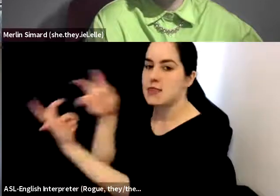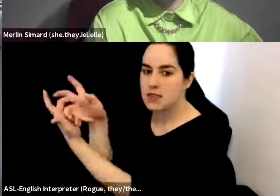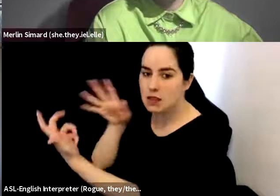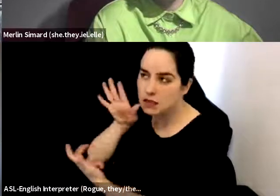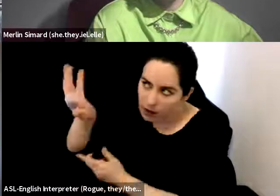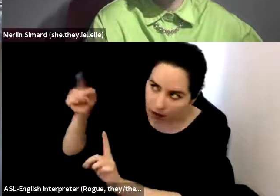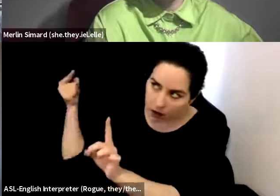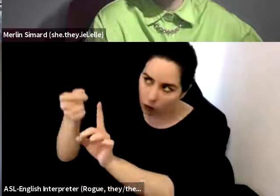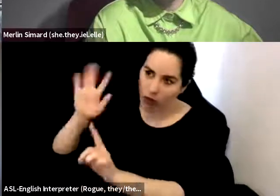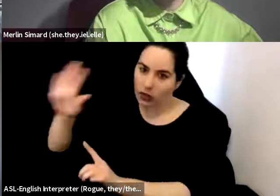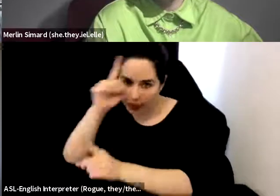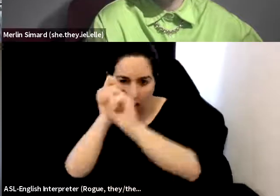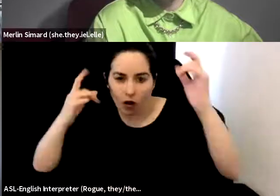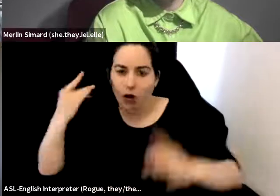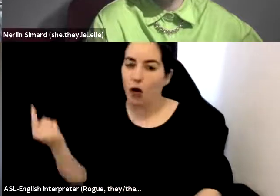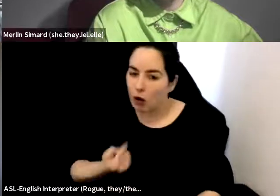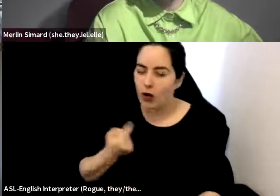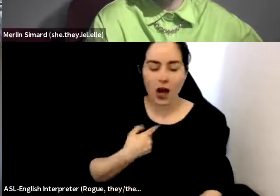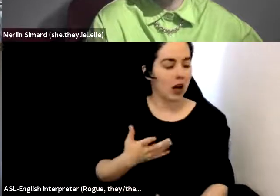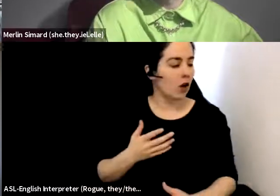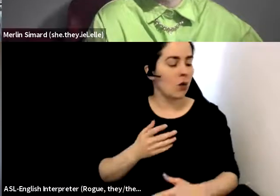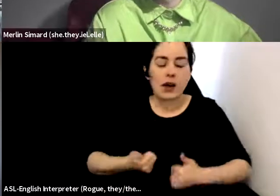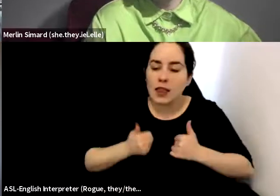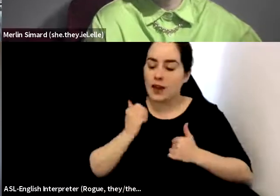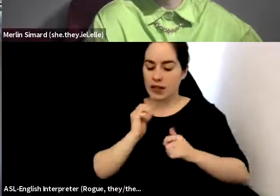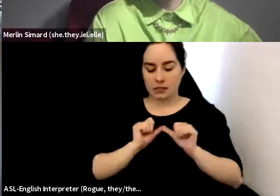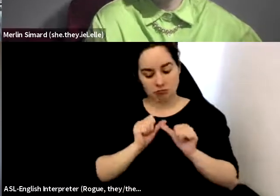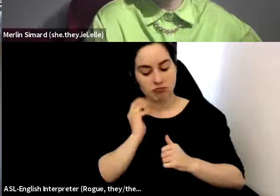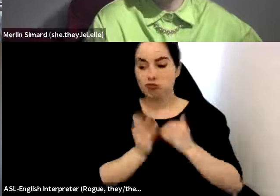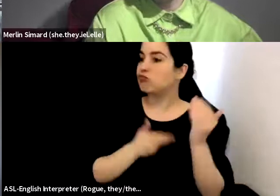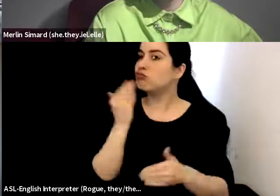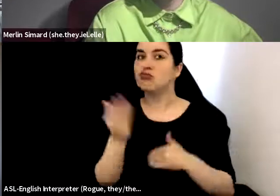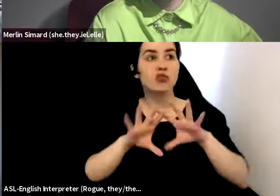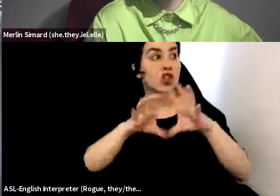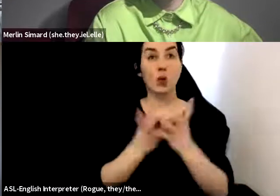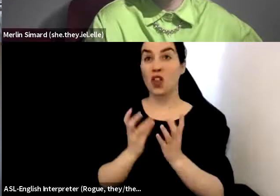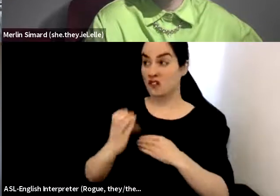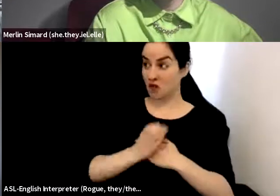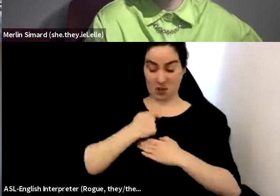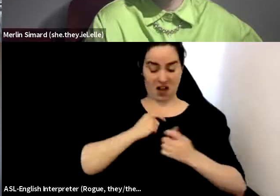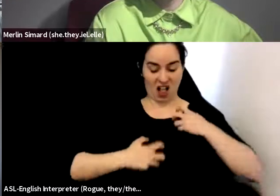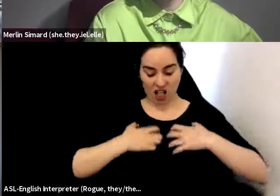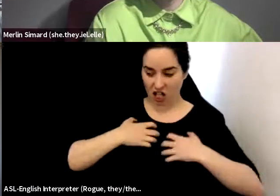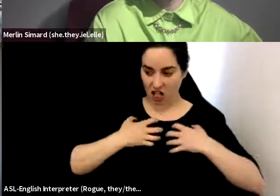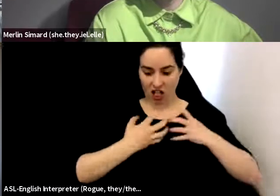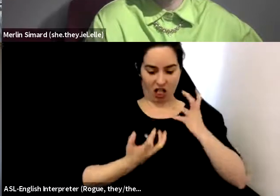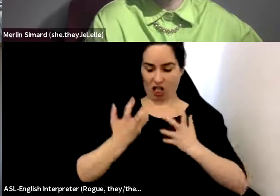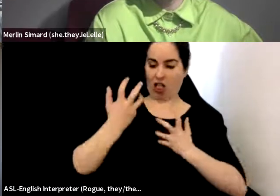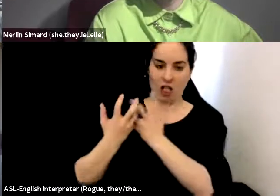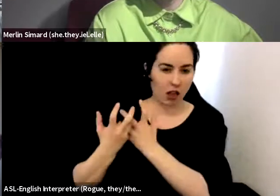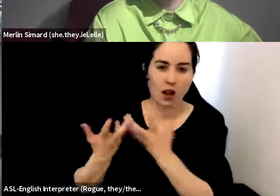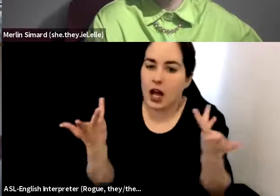I don't want to live that way. I don't want to be in a world that is that way. Mm. So I think the conviction and the desire that I have